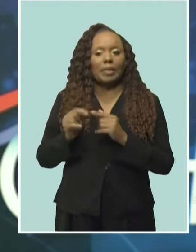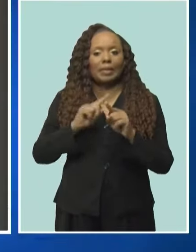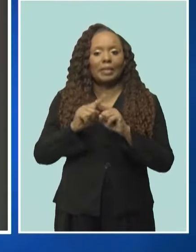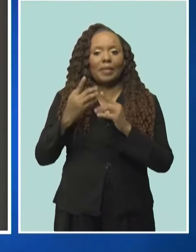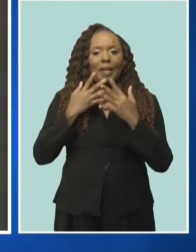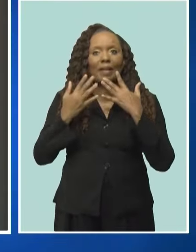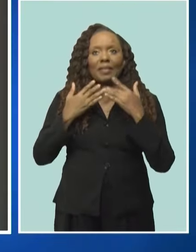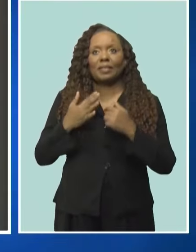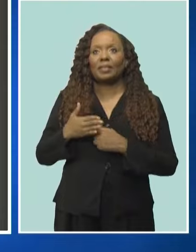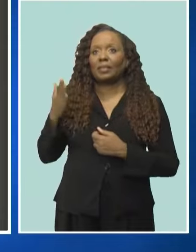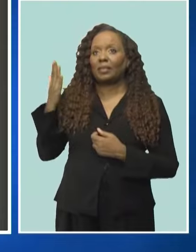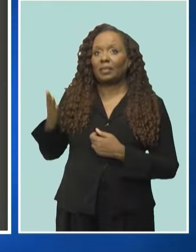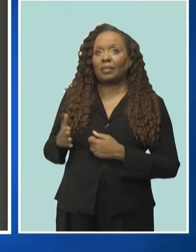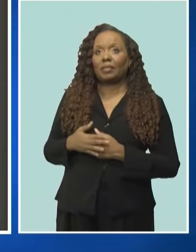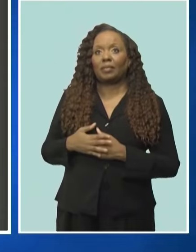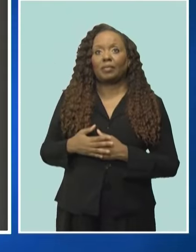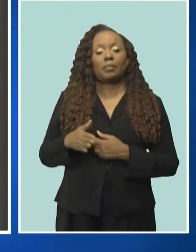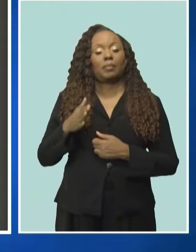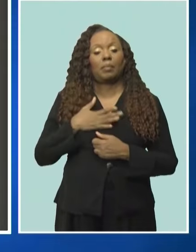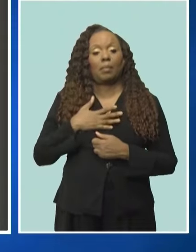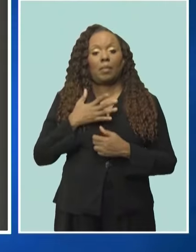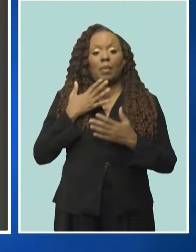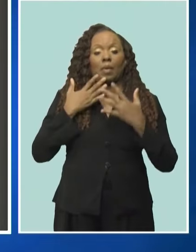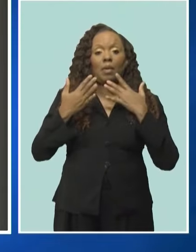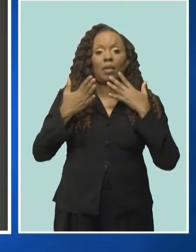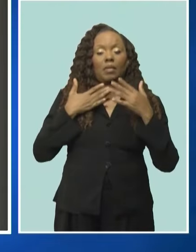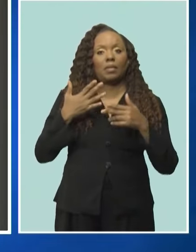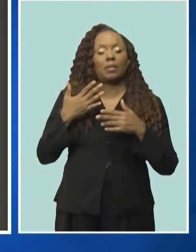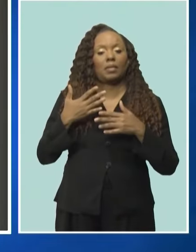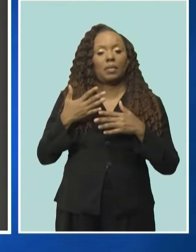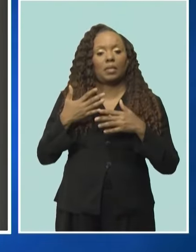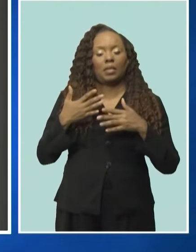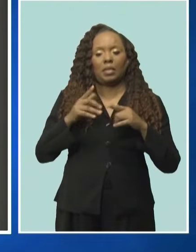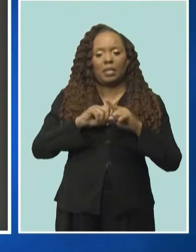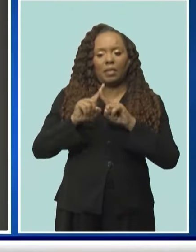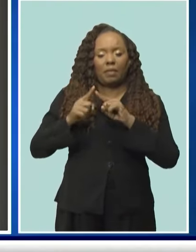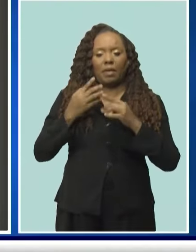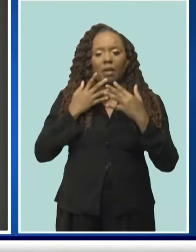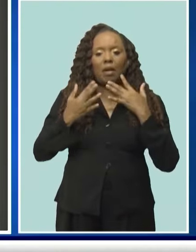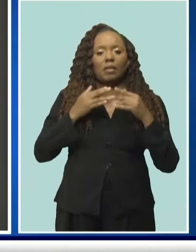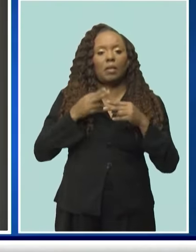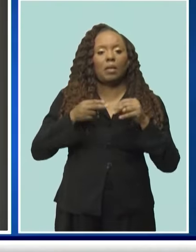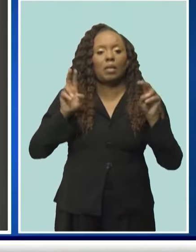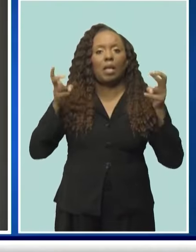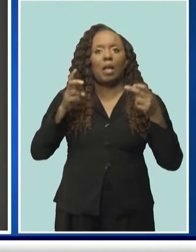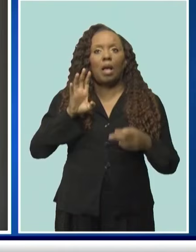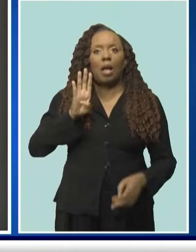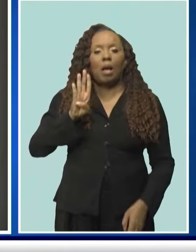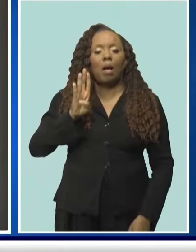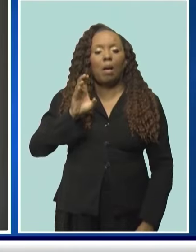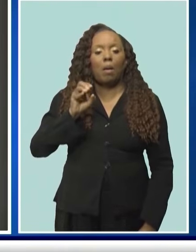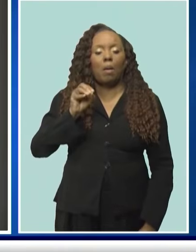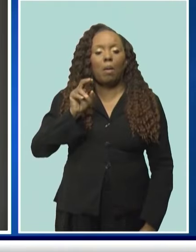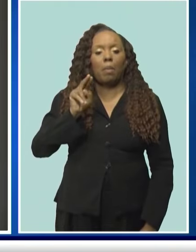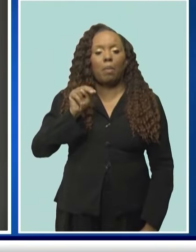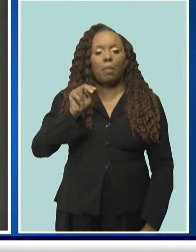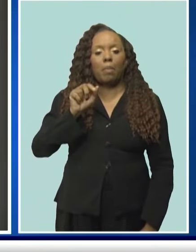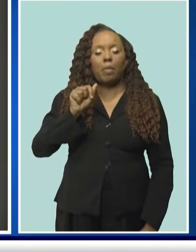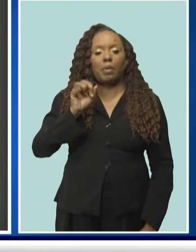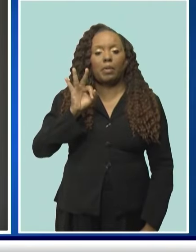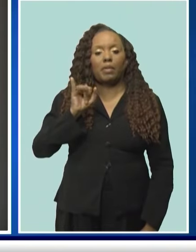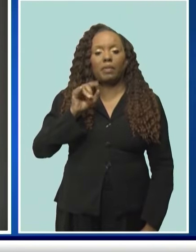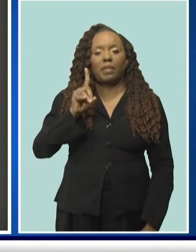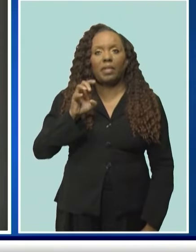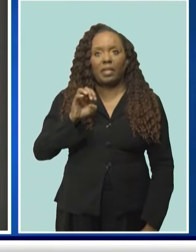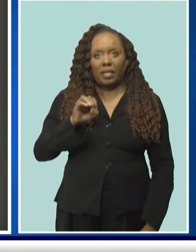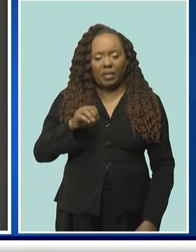My palette is known as Bonafide. I chose it because it represents authenticity of us being our true selves, flaws